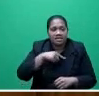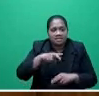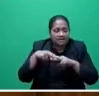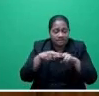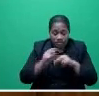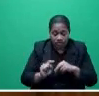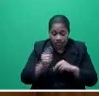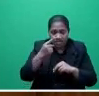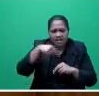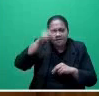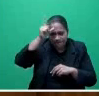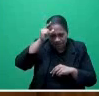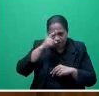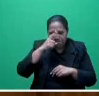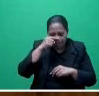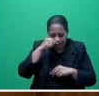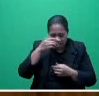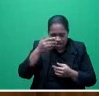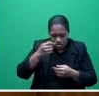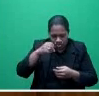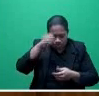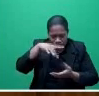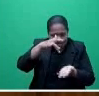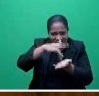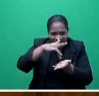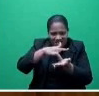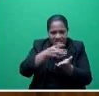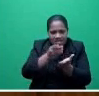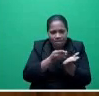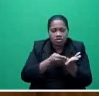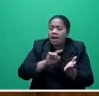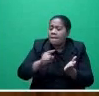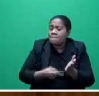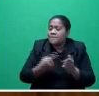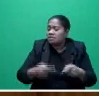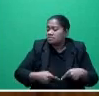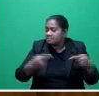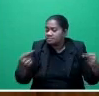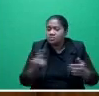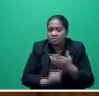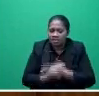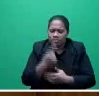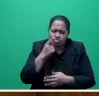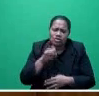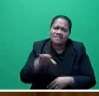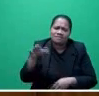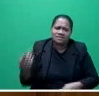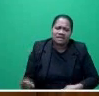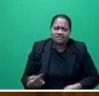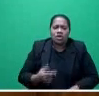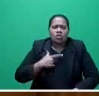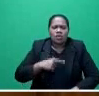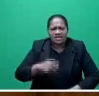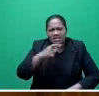Fijians at the center of the budget. And opposition members try to place themselves at the center. That's why they are not able to